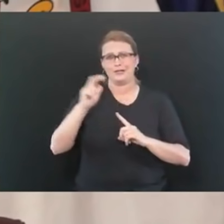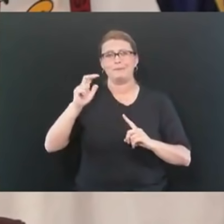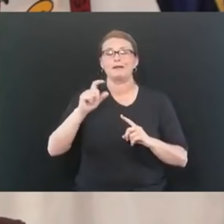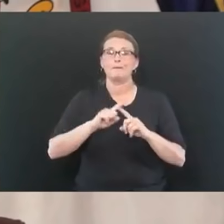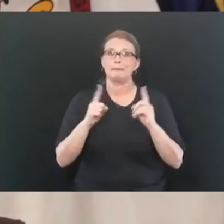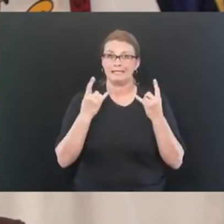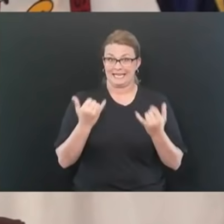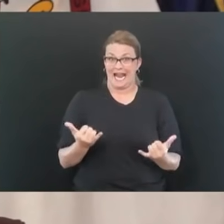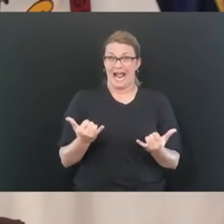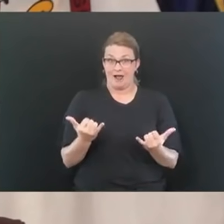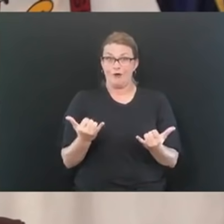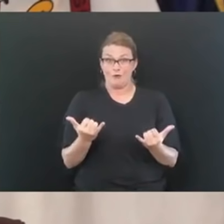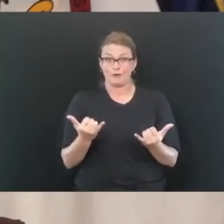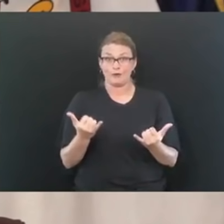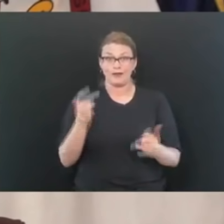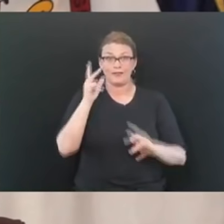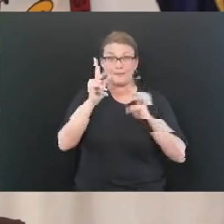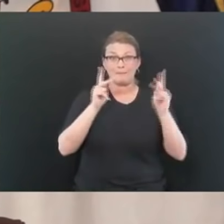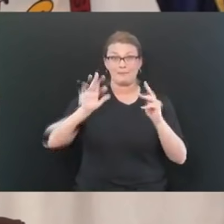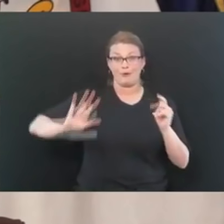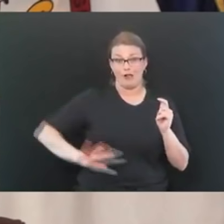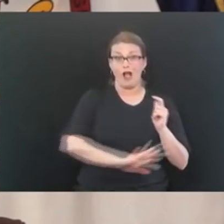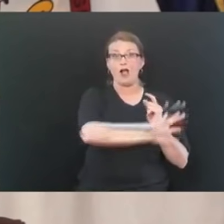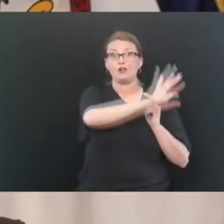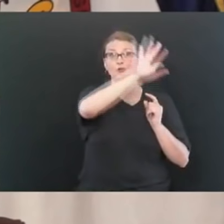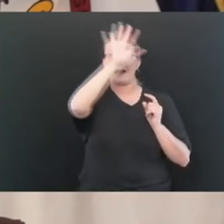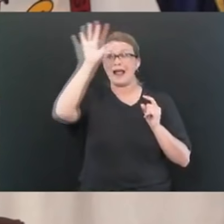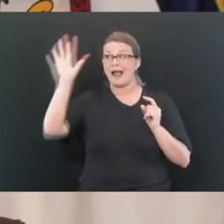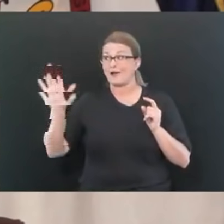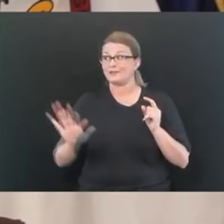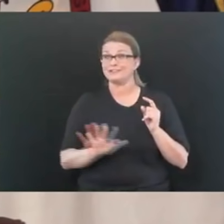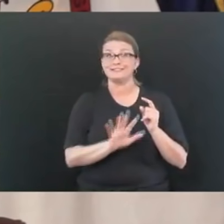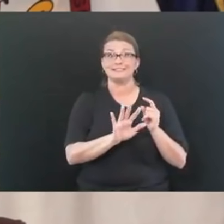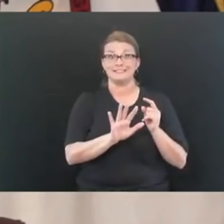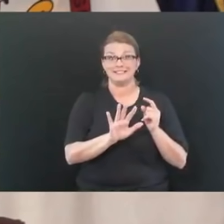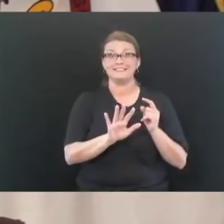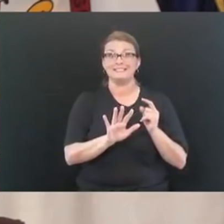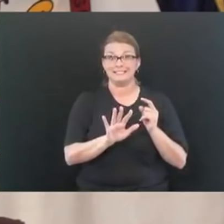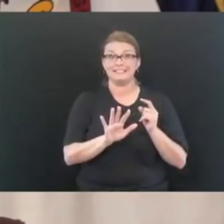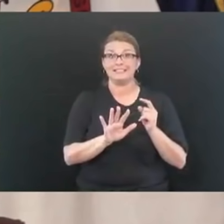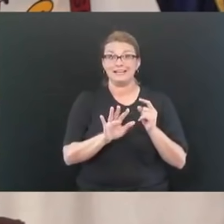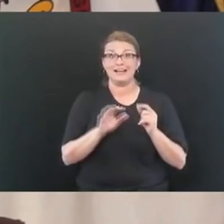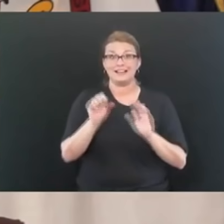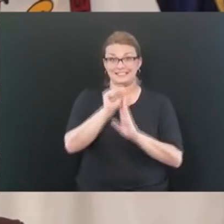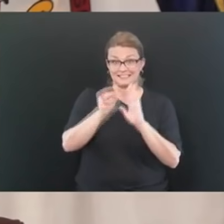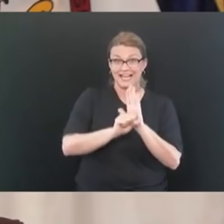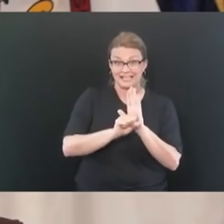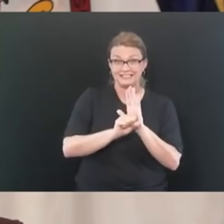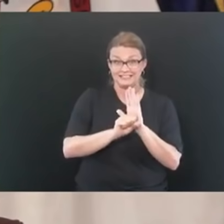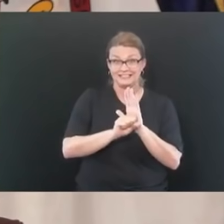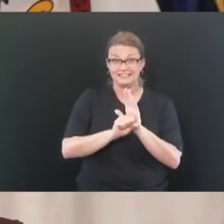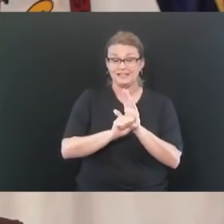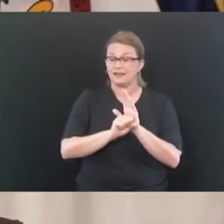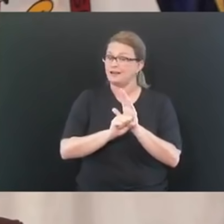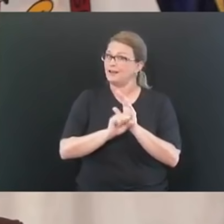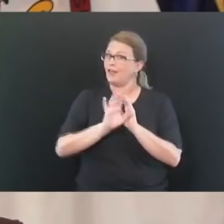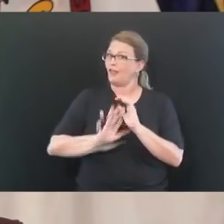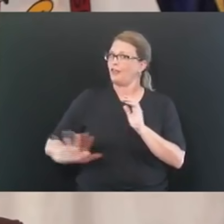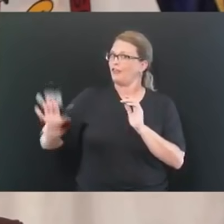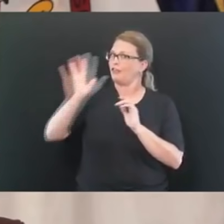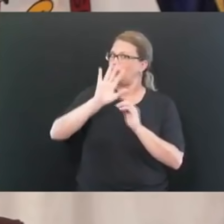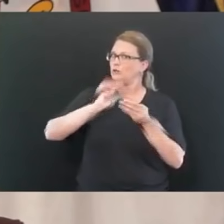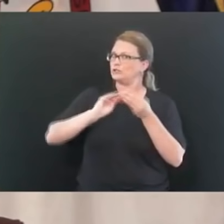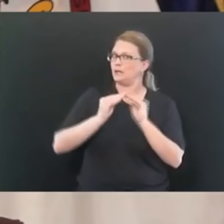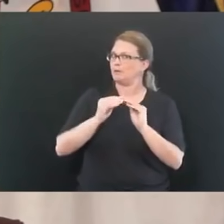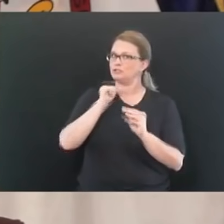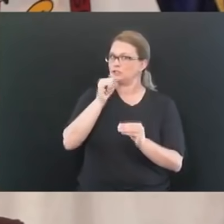are around us, especially all those that are within a rock's throw of us, our numbers are nowhere close to as good